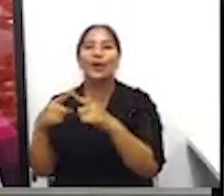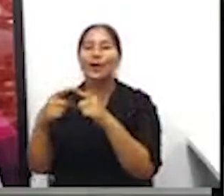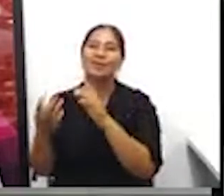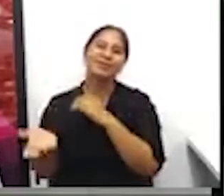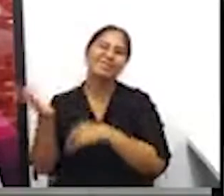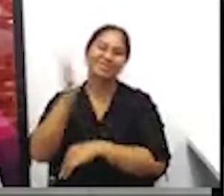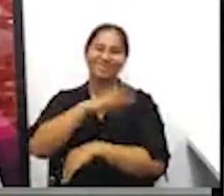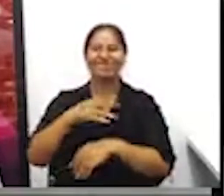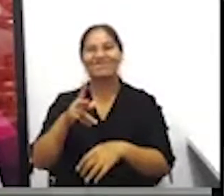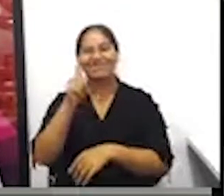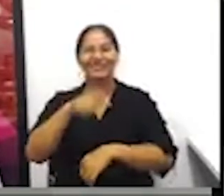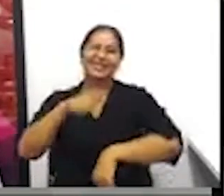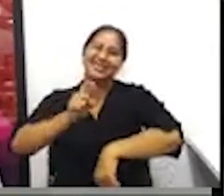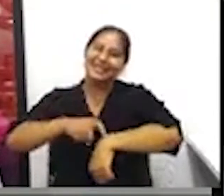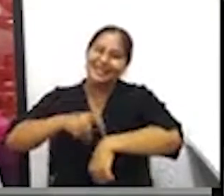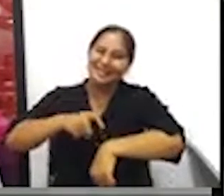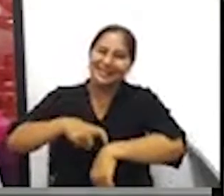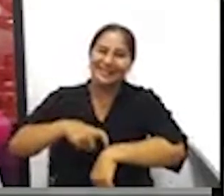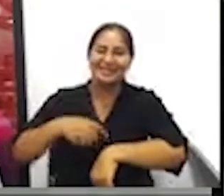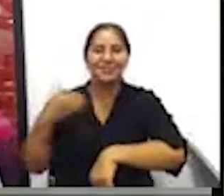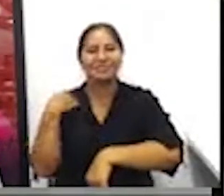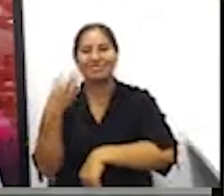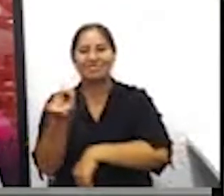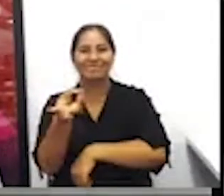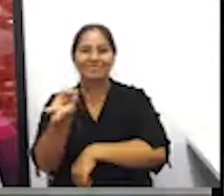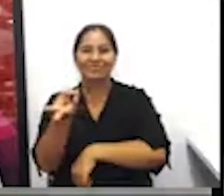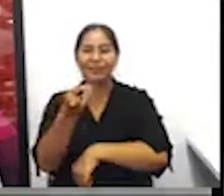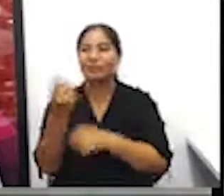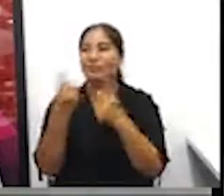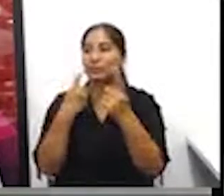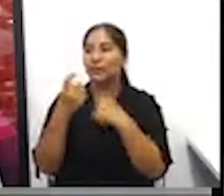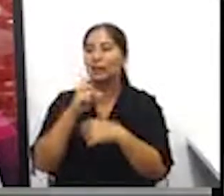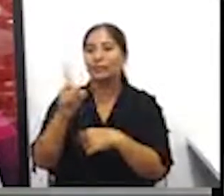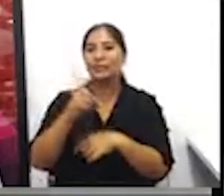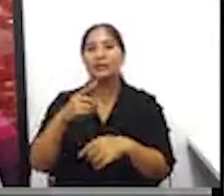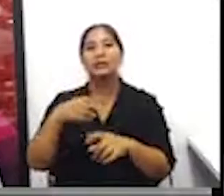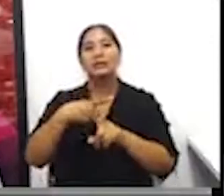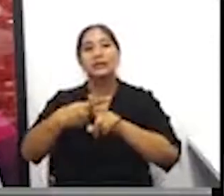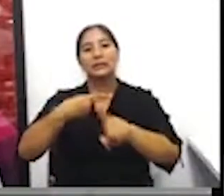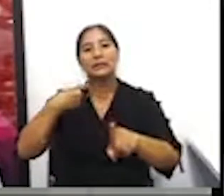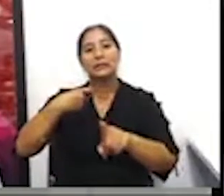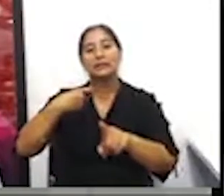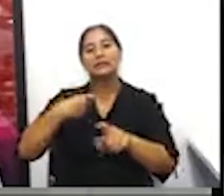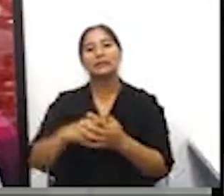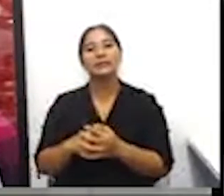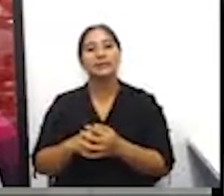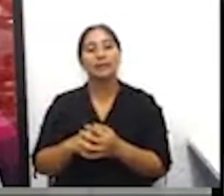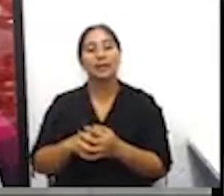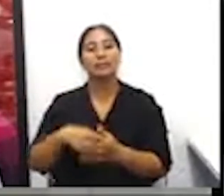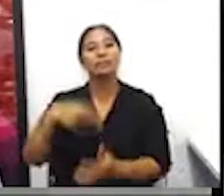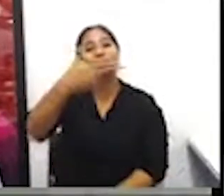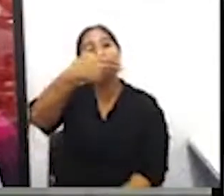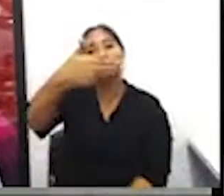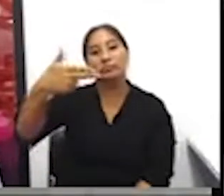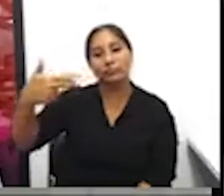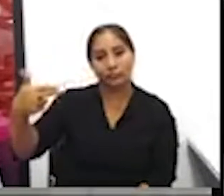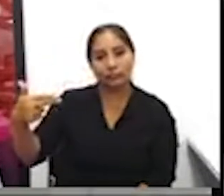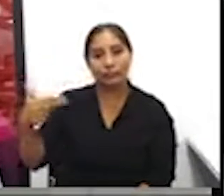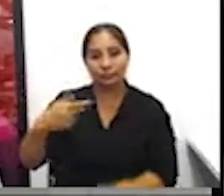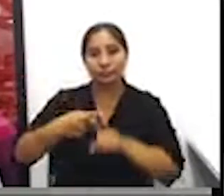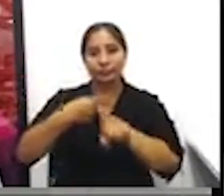questions from Indonesia. We have a question from Rizky Harris, and he asked, is it fun to be a